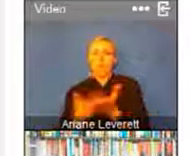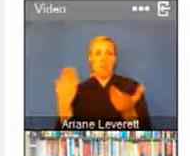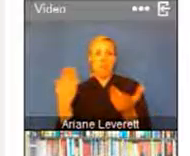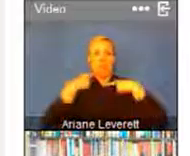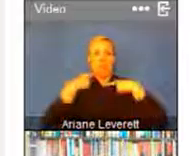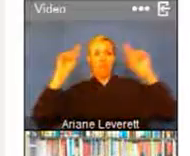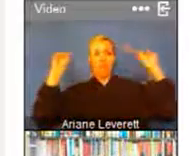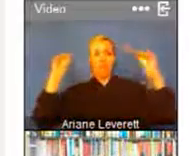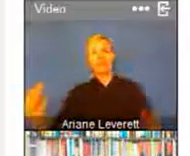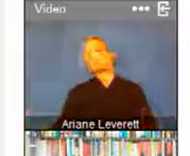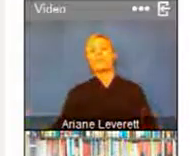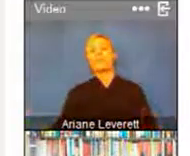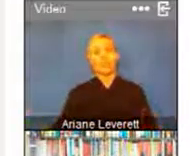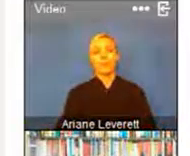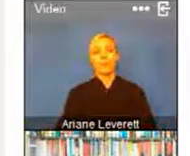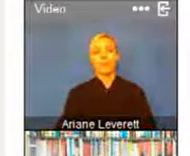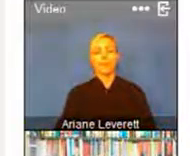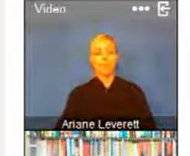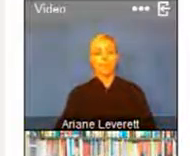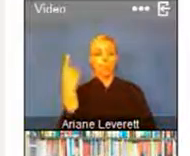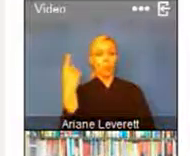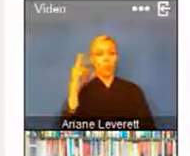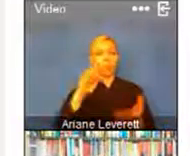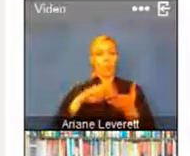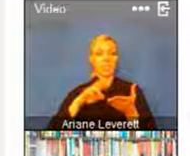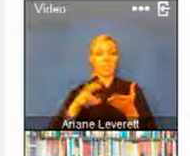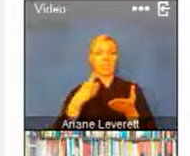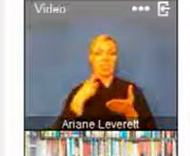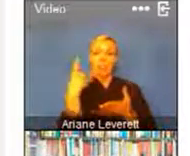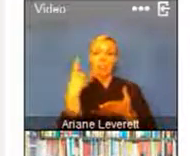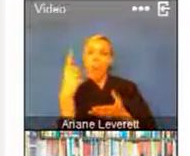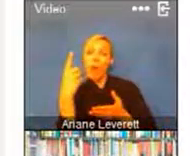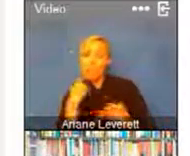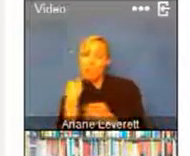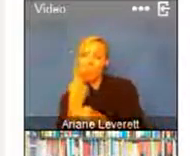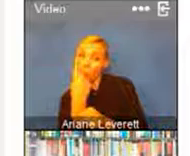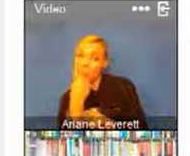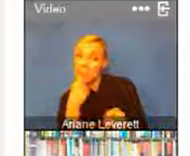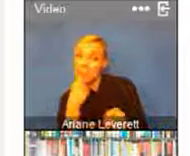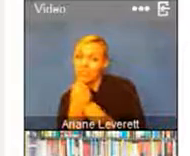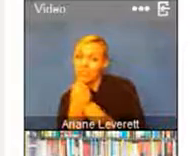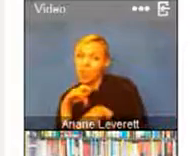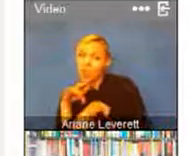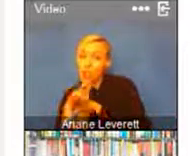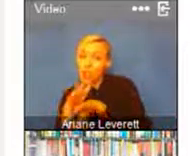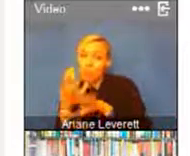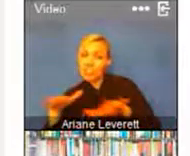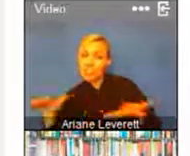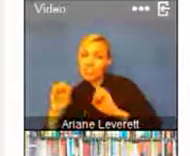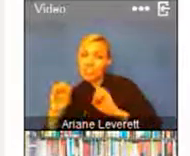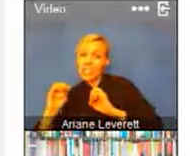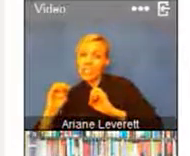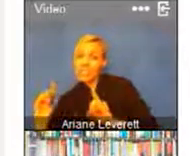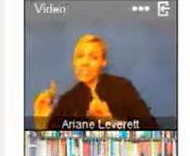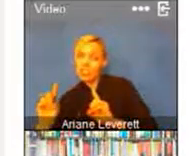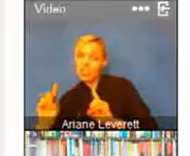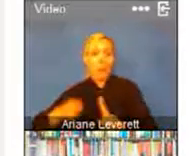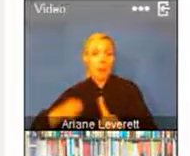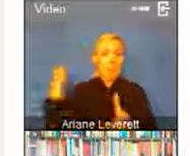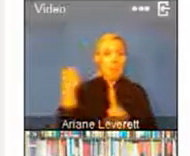So if you if you need to focus your interventions, then educators and parents play a major